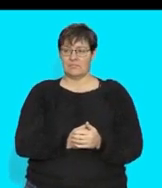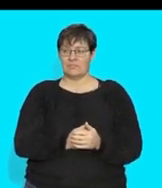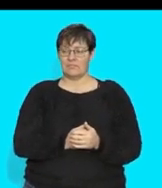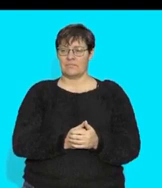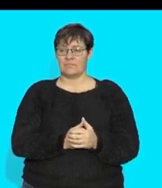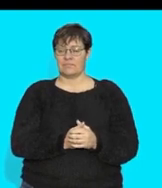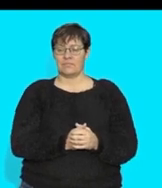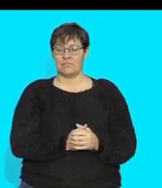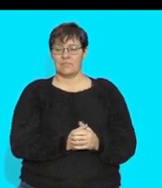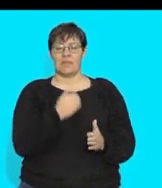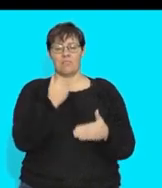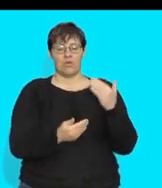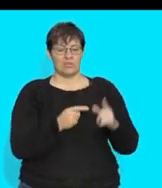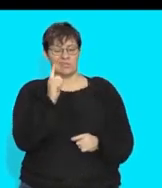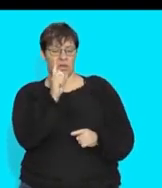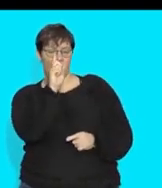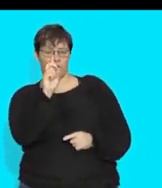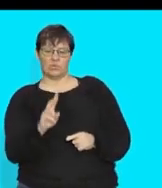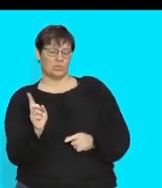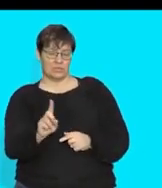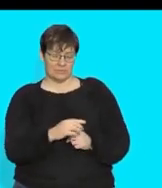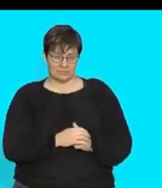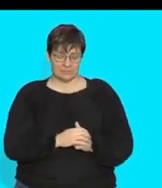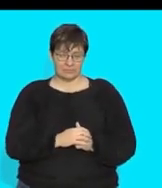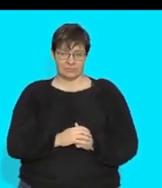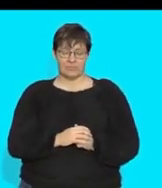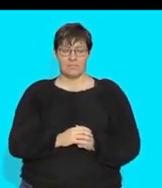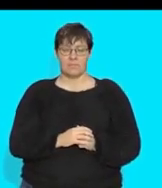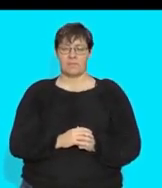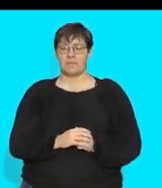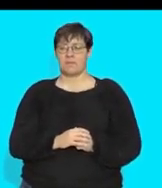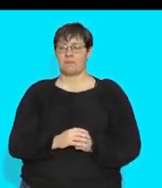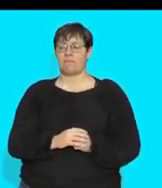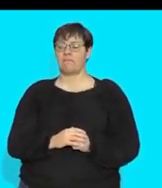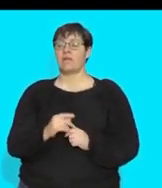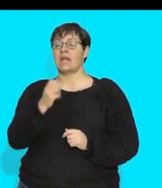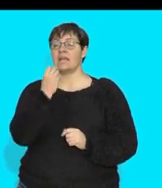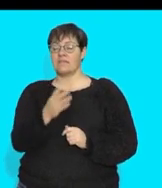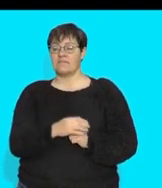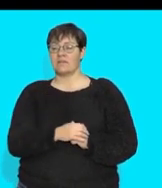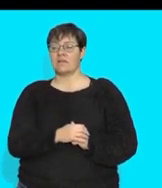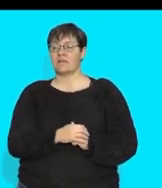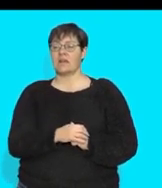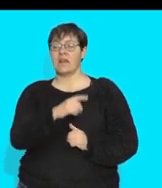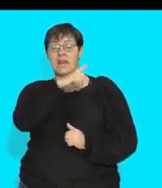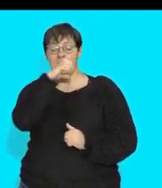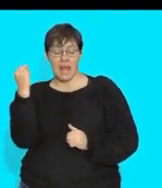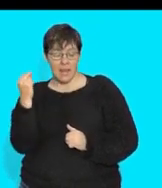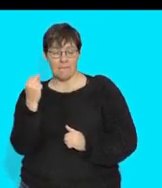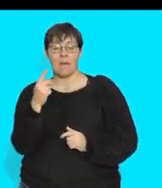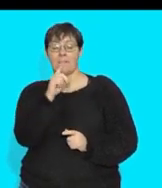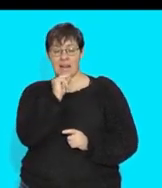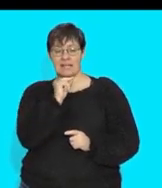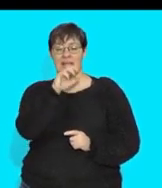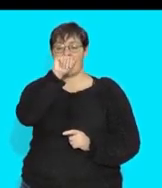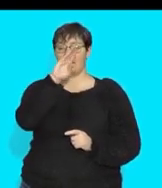which process was 1 and 2. Give the letters and the names. Remember, there's a